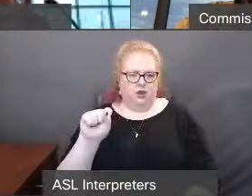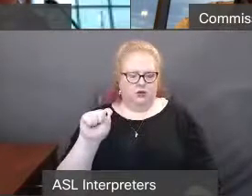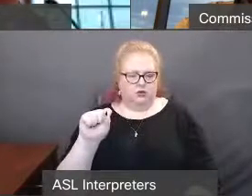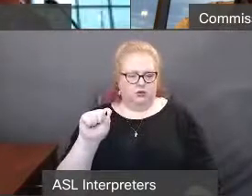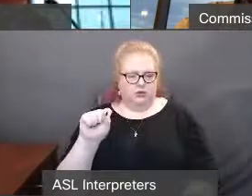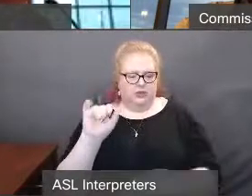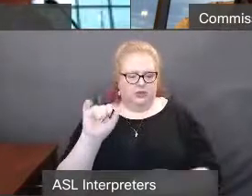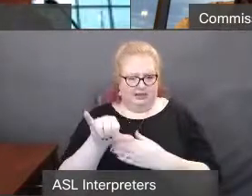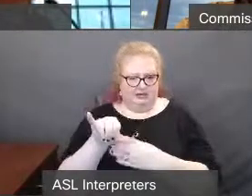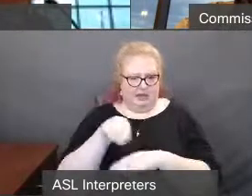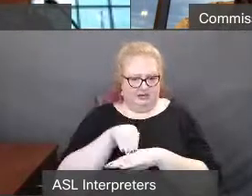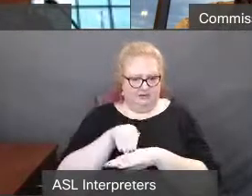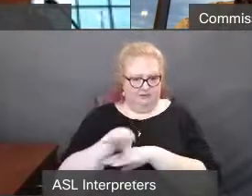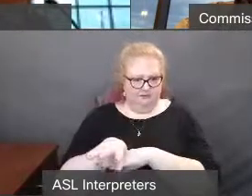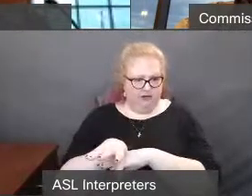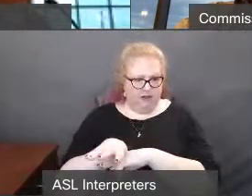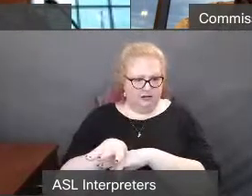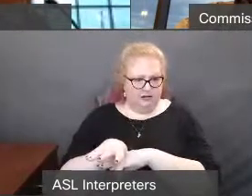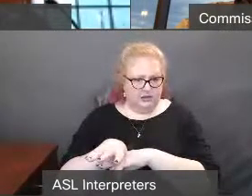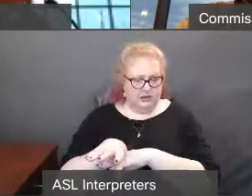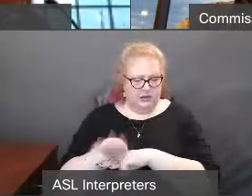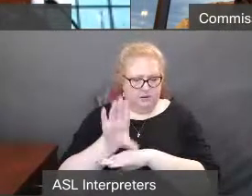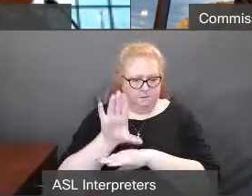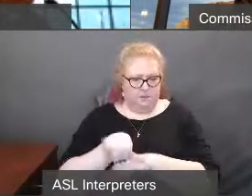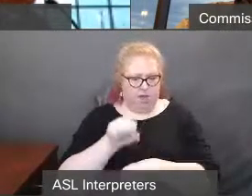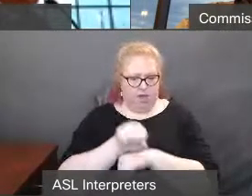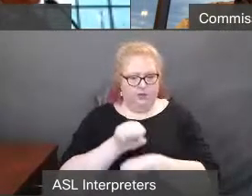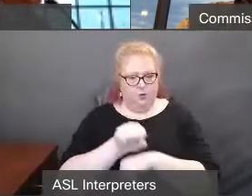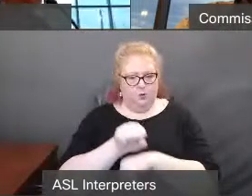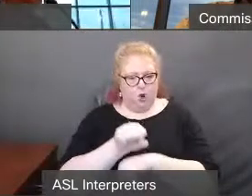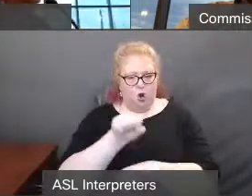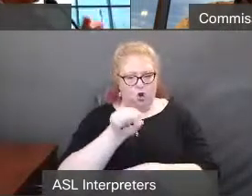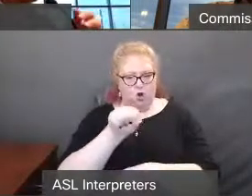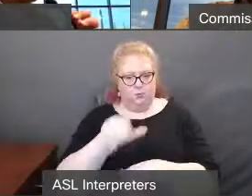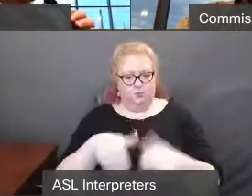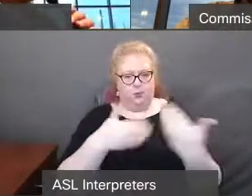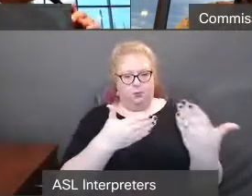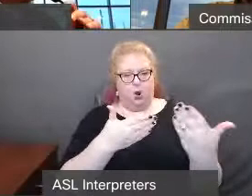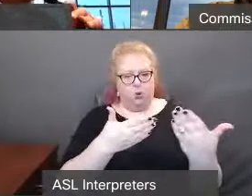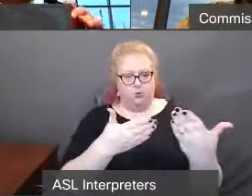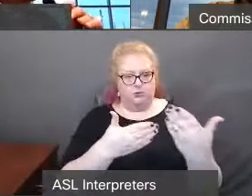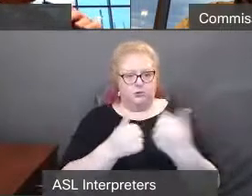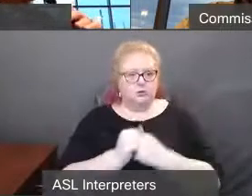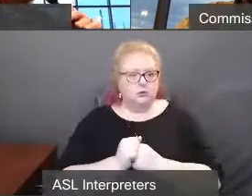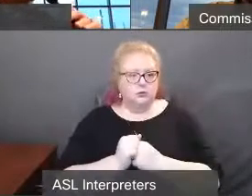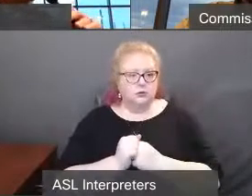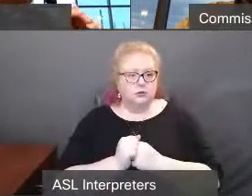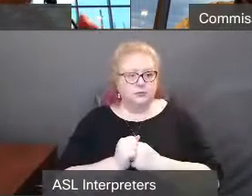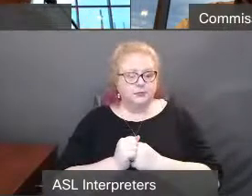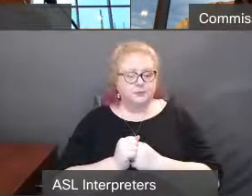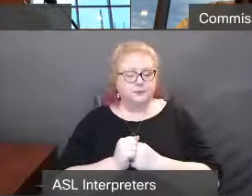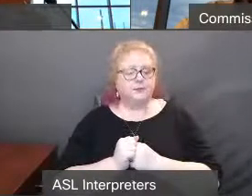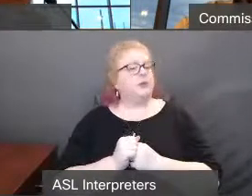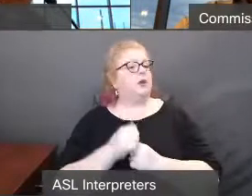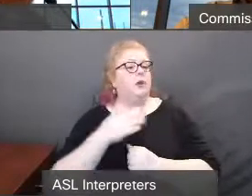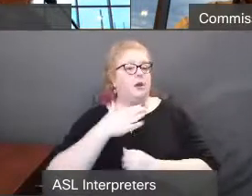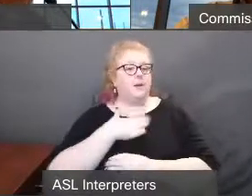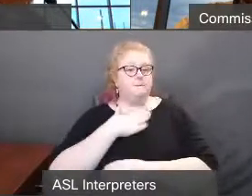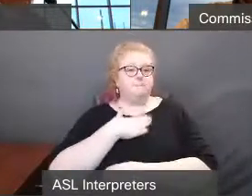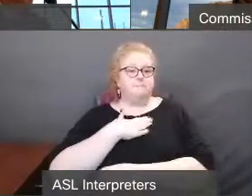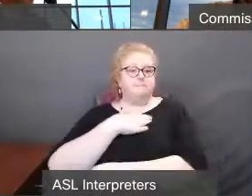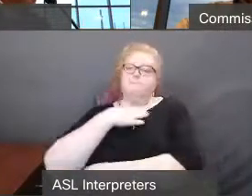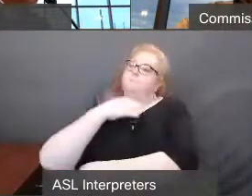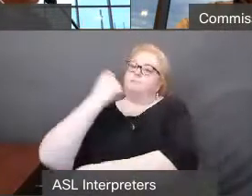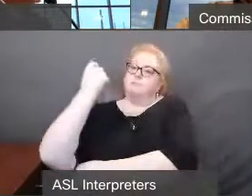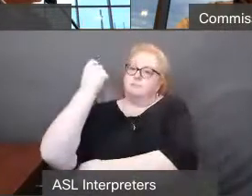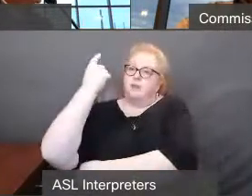this affected by the work that's being proposed? The way that I understand the